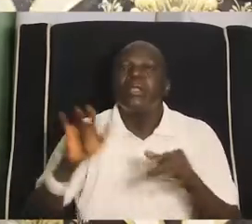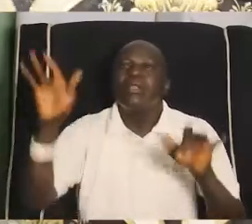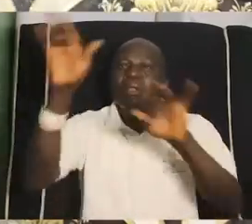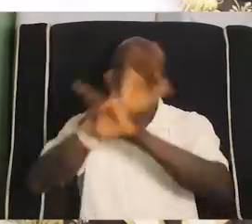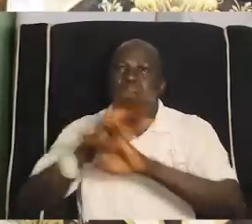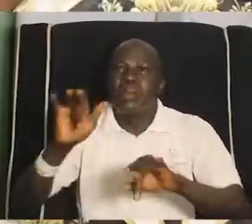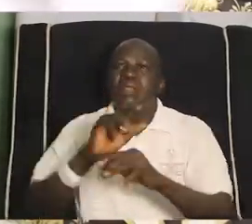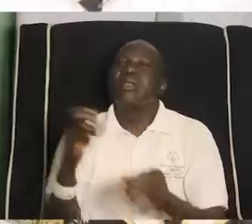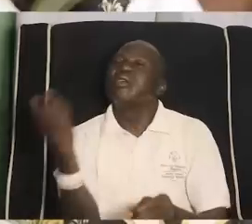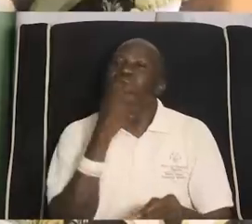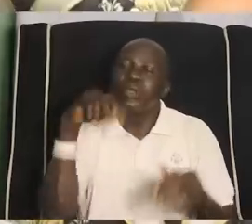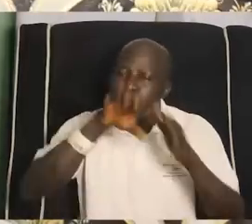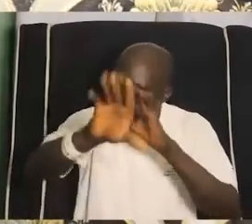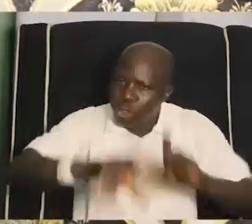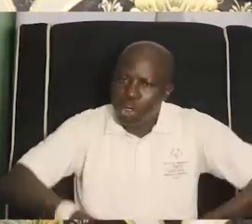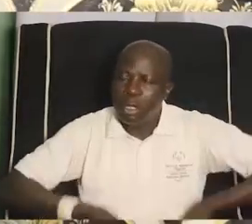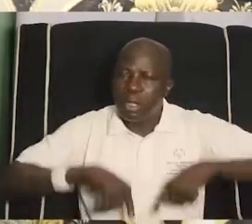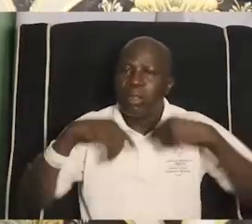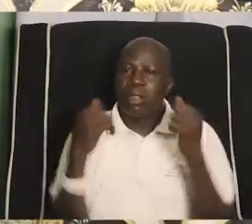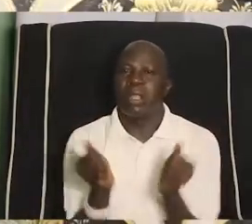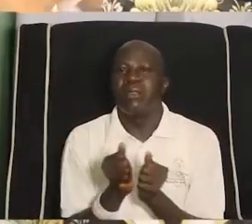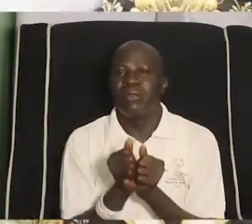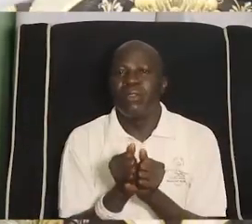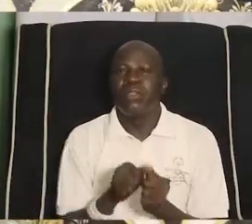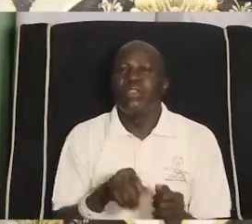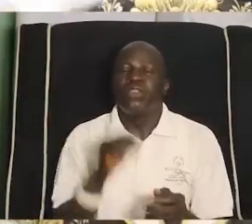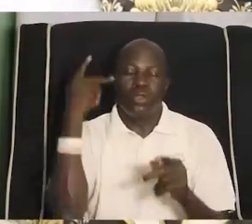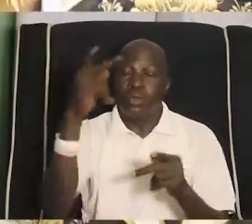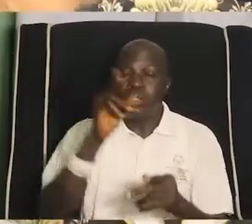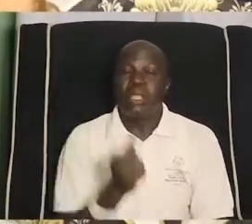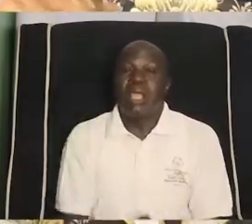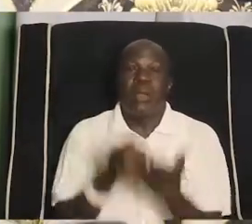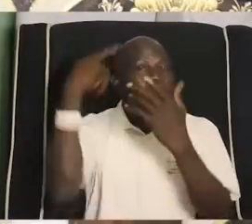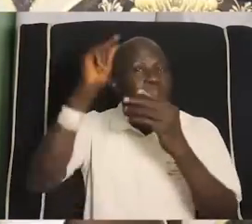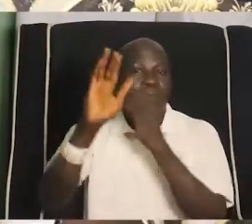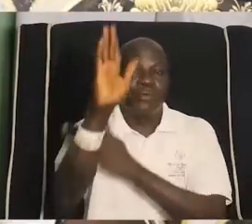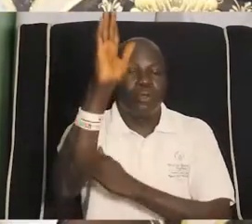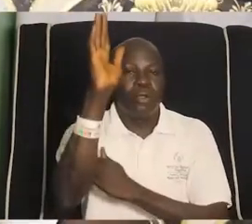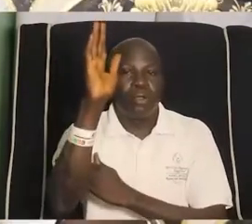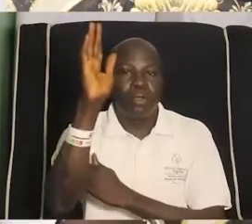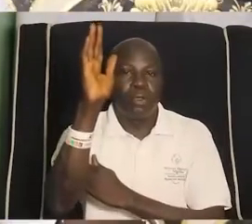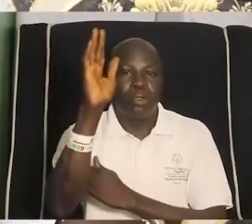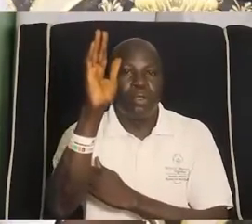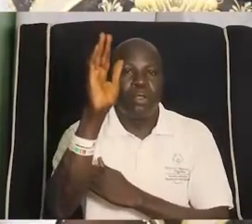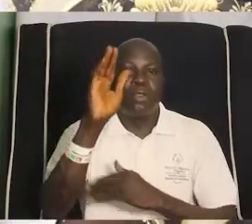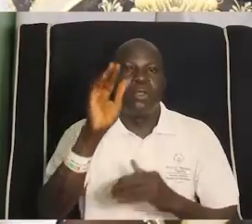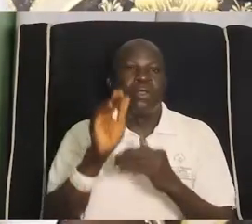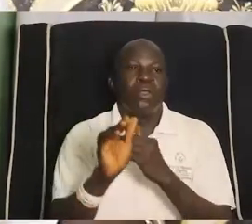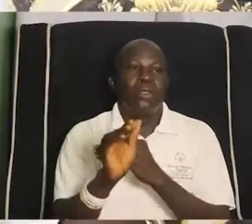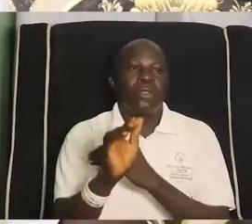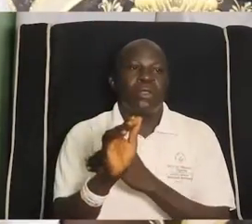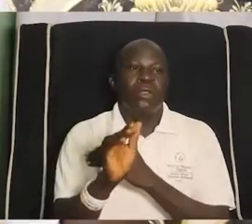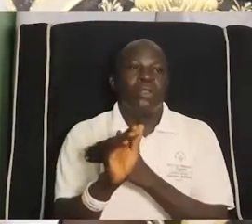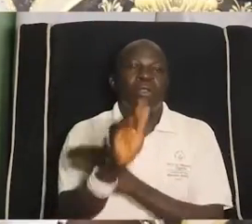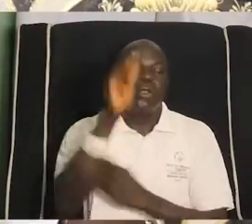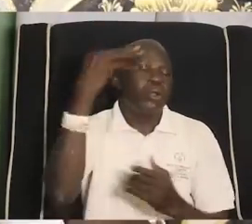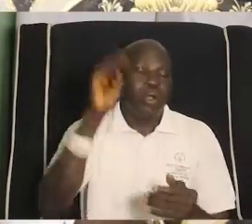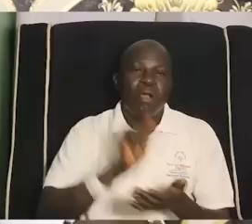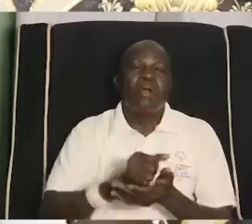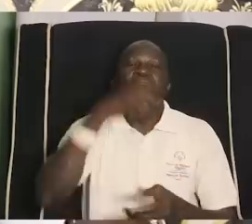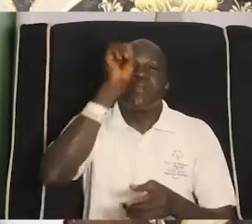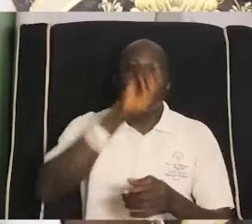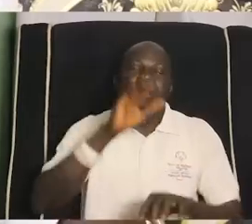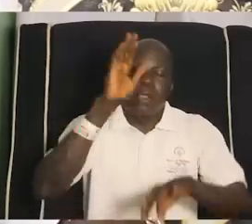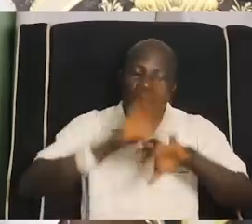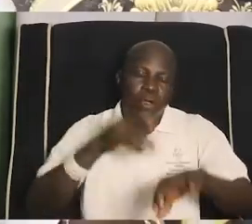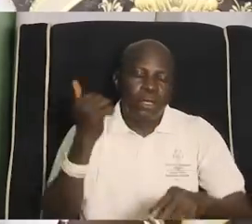fall. Are you here? Oh no! Why are you not? Oh no! See the airport Olorun ipa ti majemu to pe mi. God of covenant, I'm